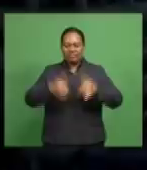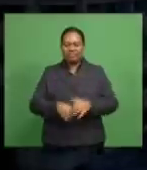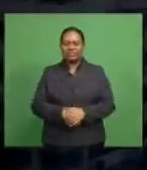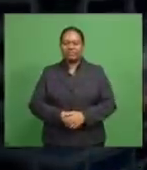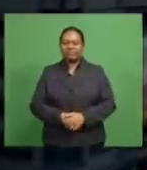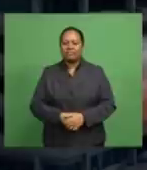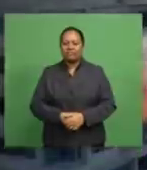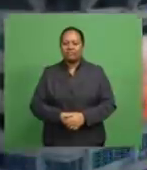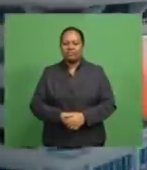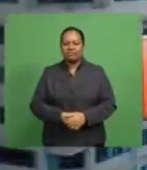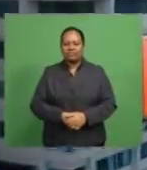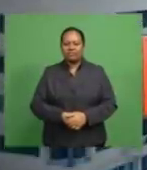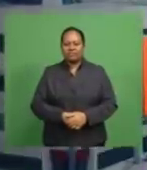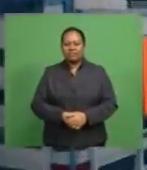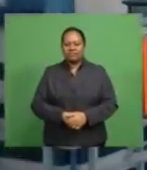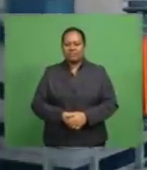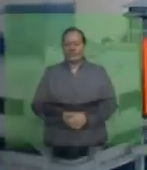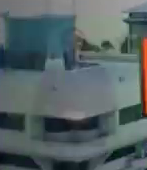officer.